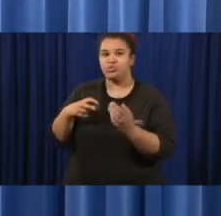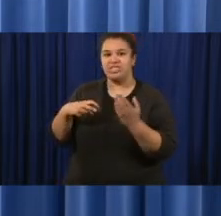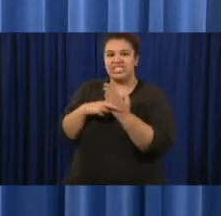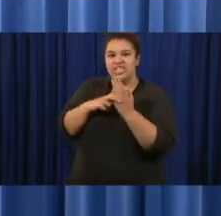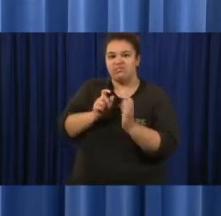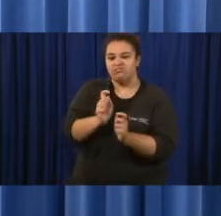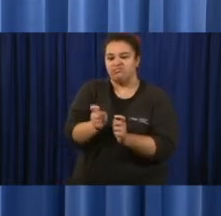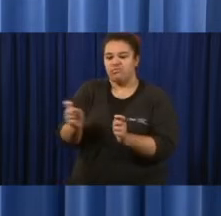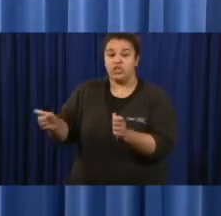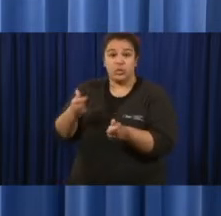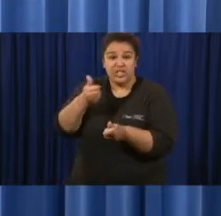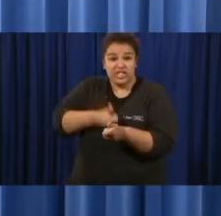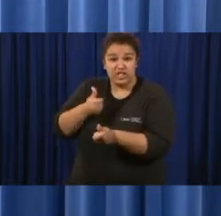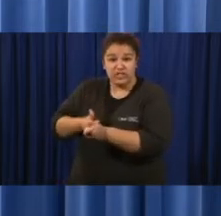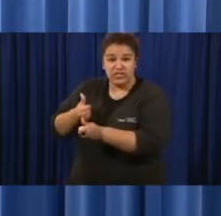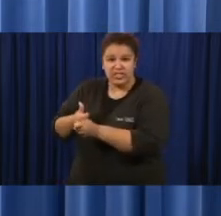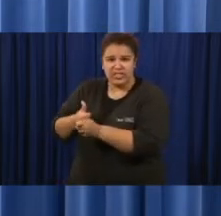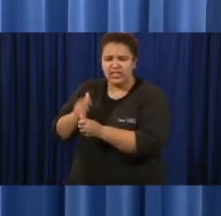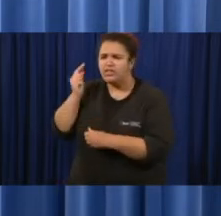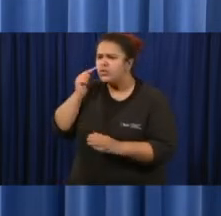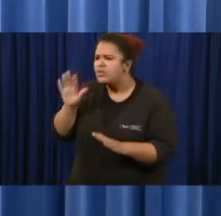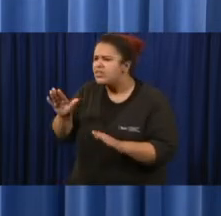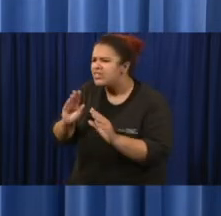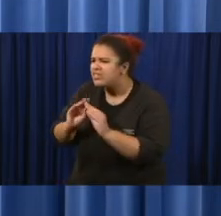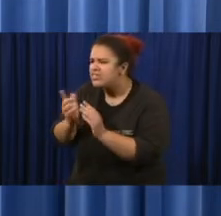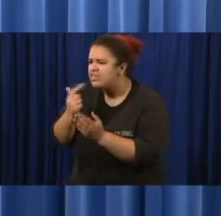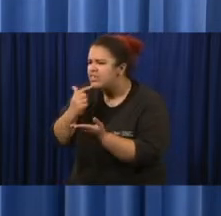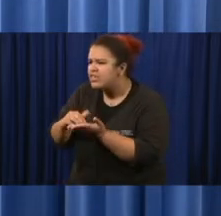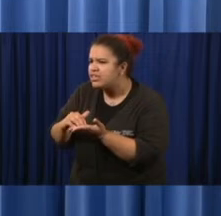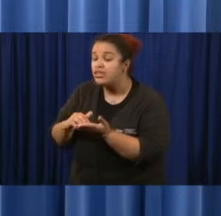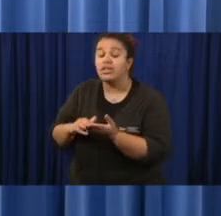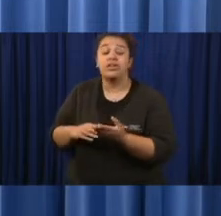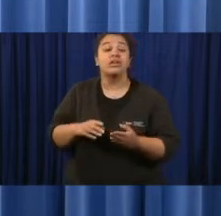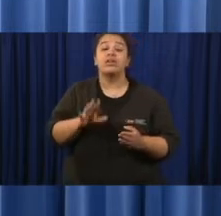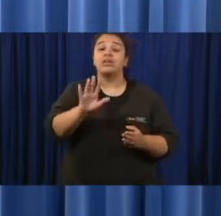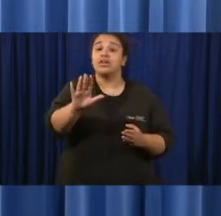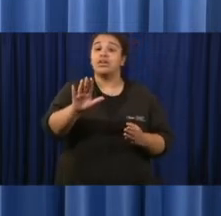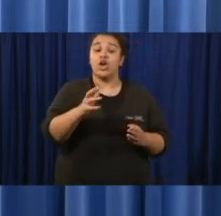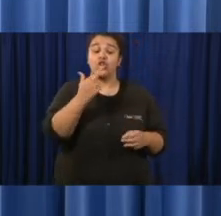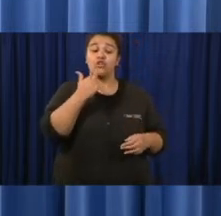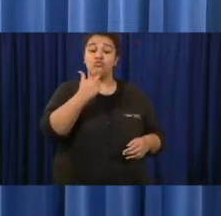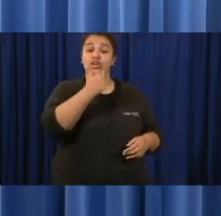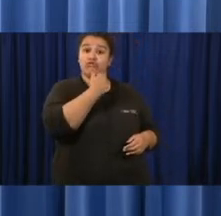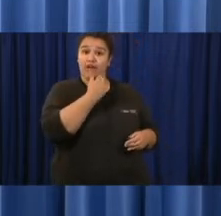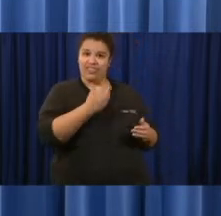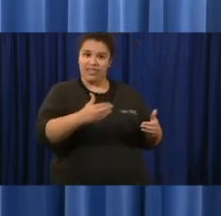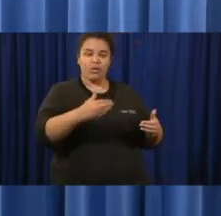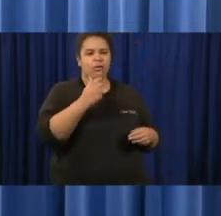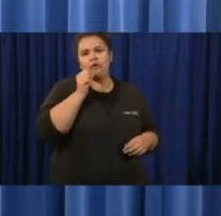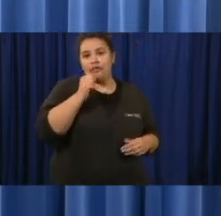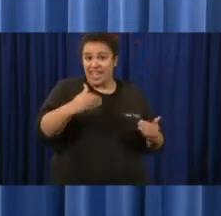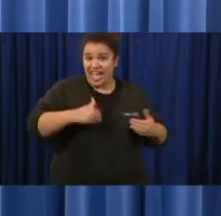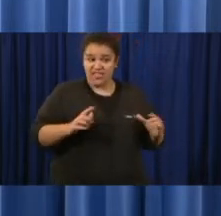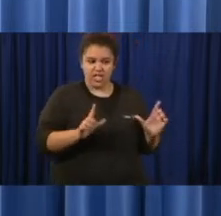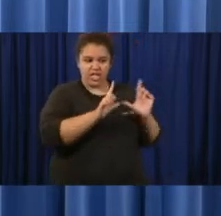Could I do what, Jim? The last part? I'm sorry, I missed. Could you cite them individually rather than just the licensee?